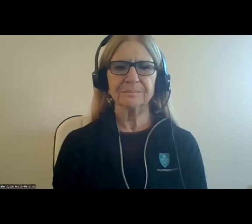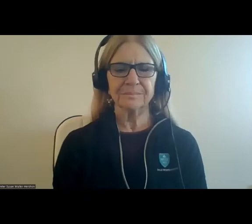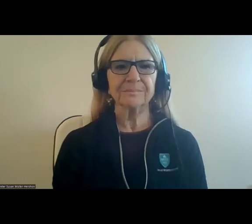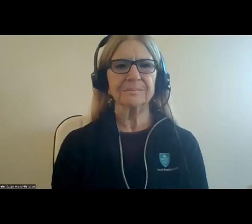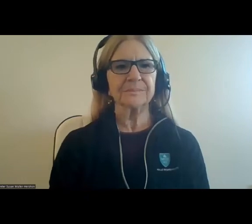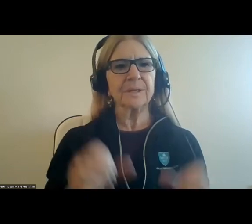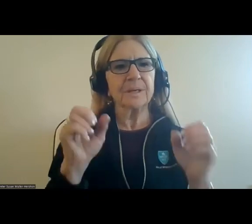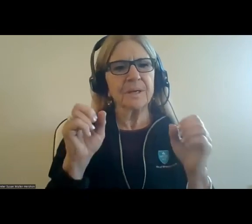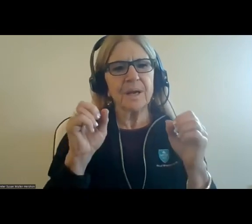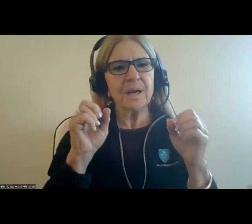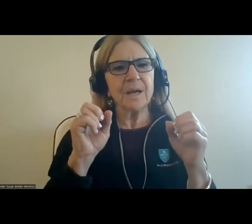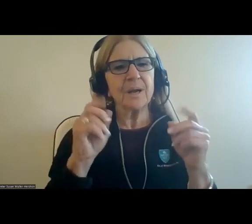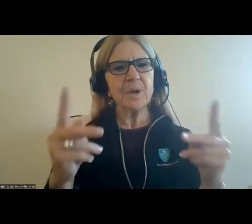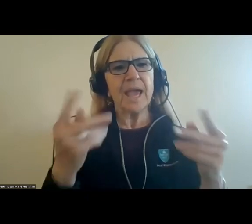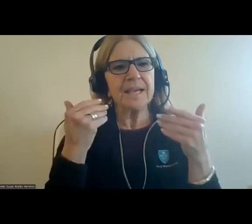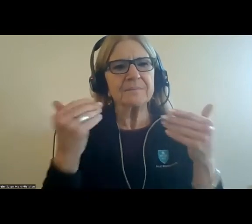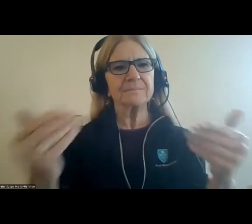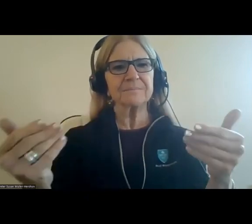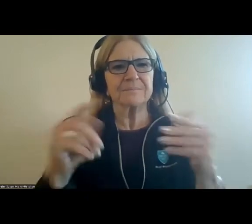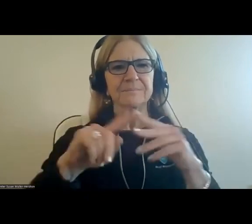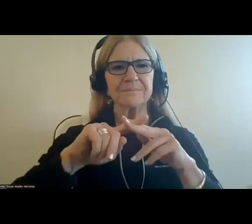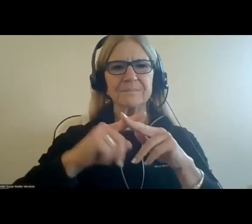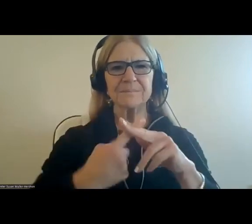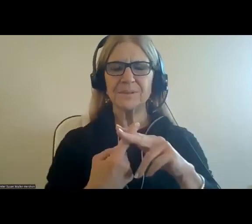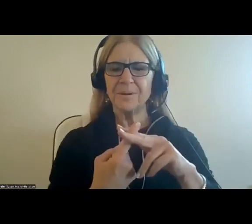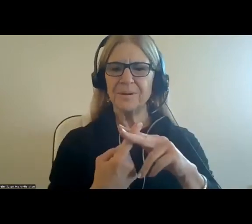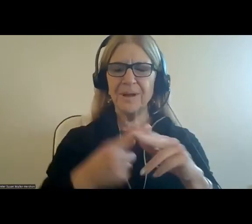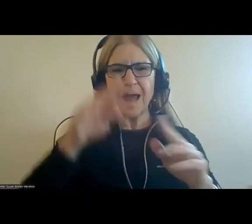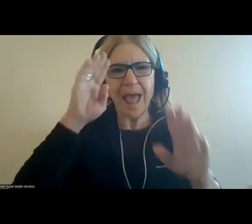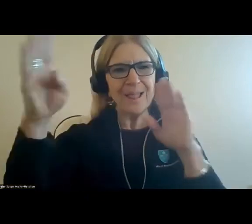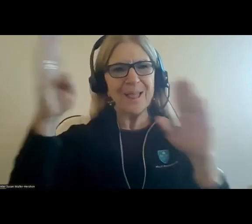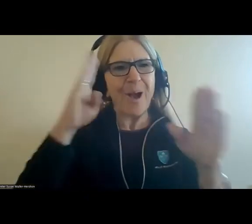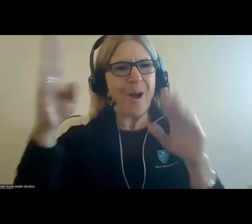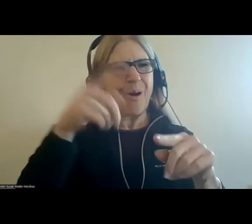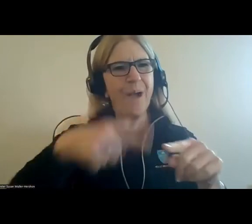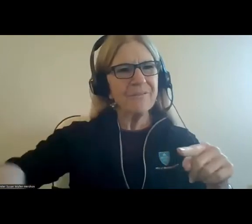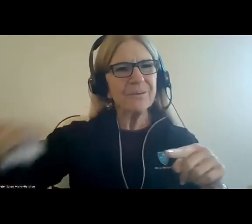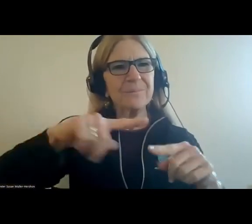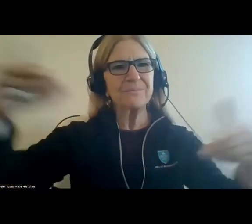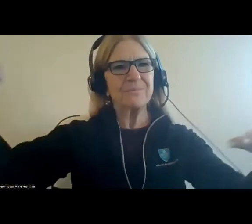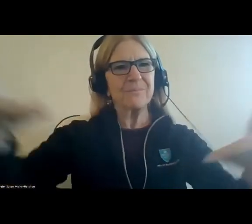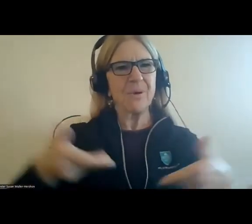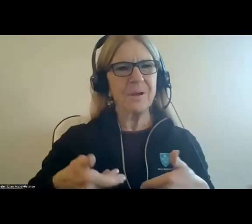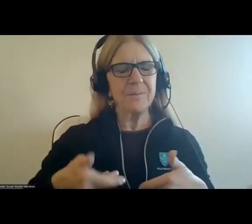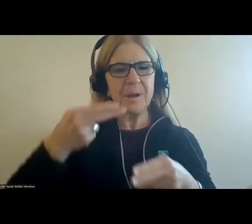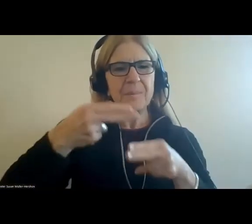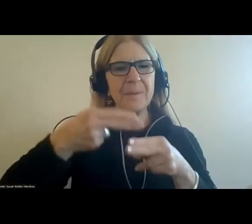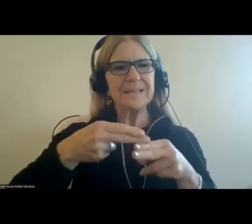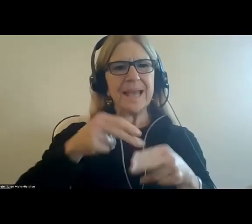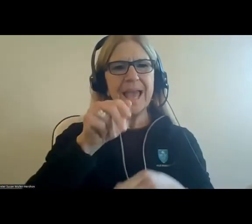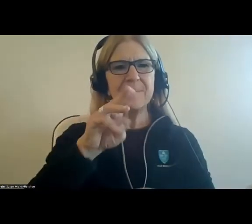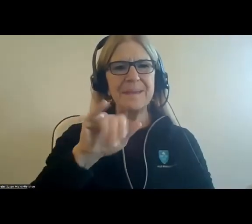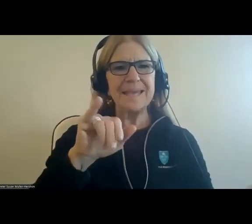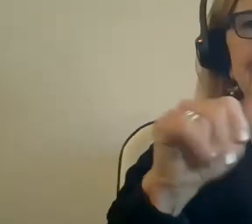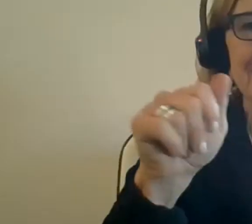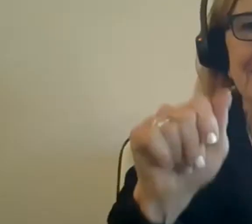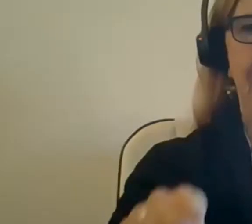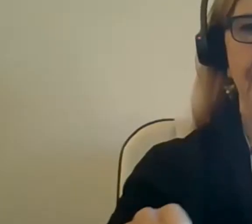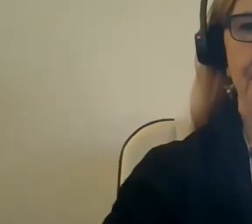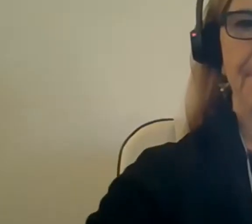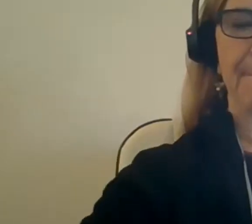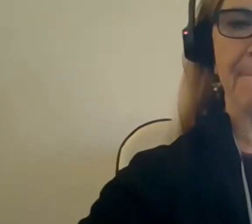Okay, so why don't we begin? Hello, everyone. Welcome. My name is Amy Sam. I am